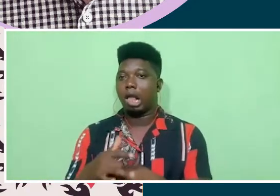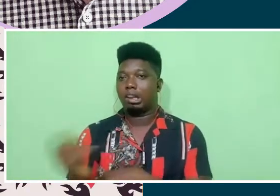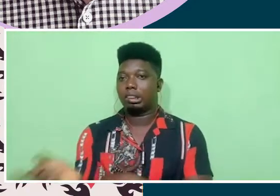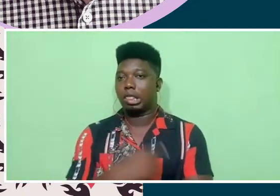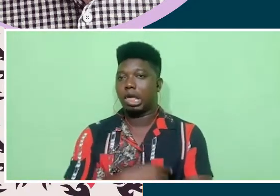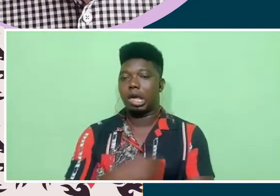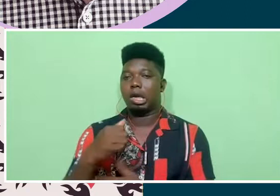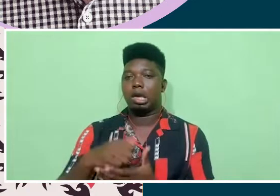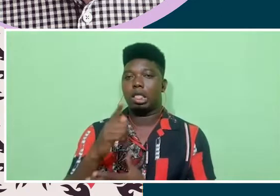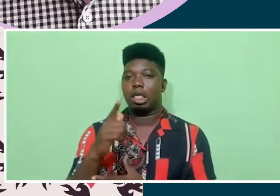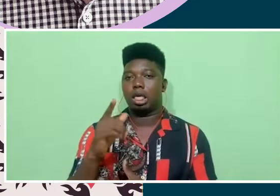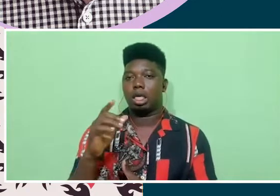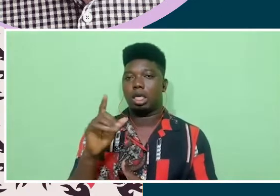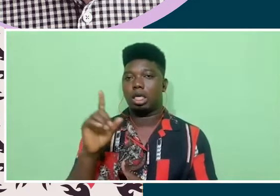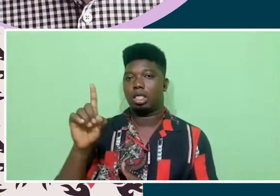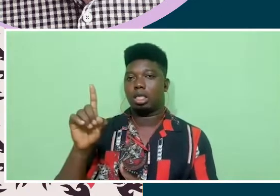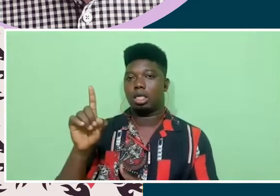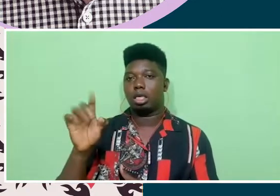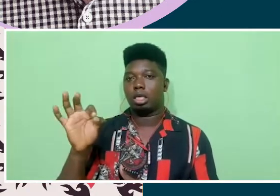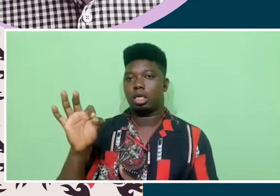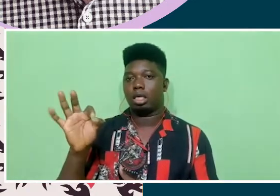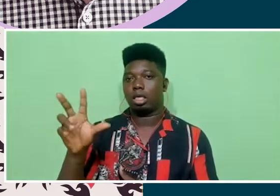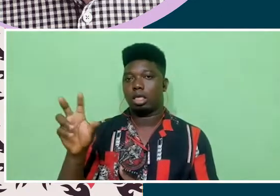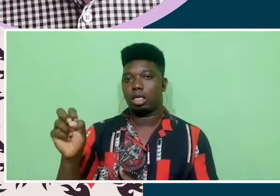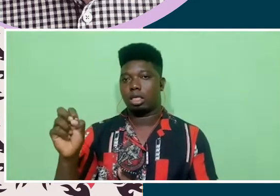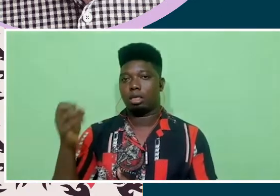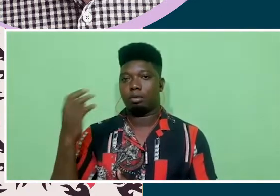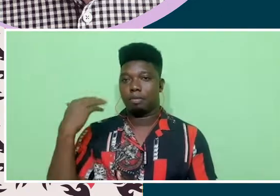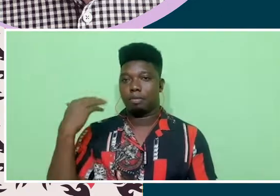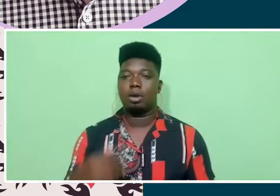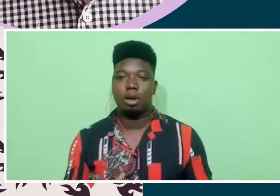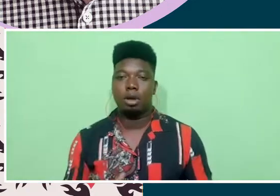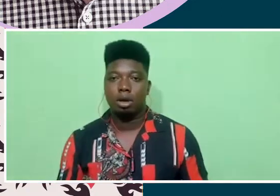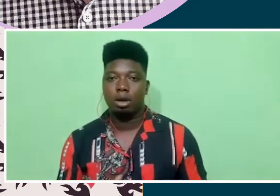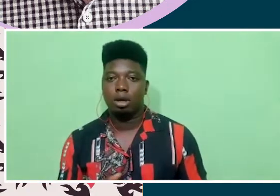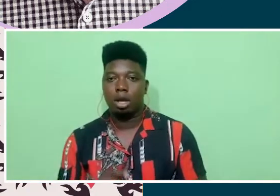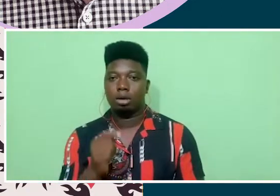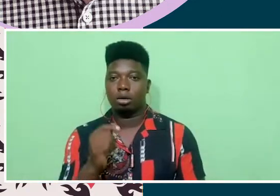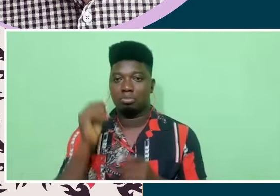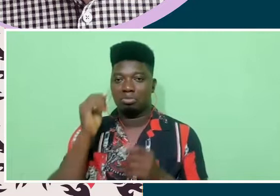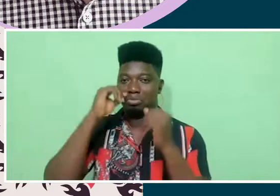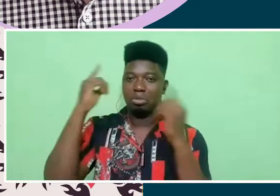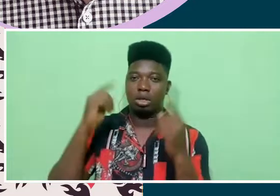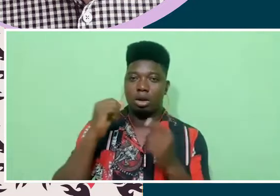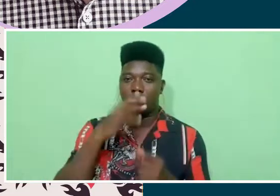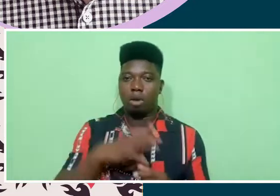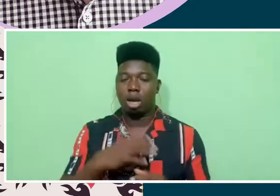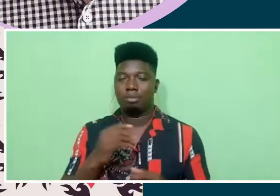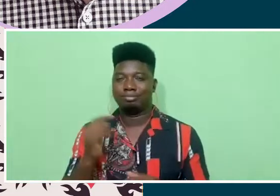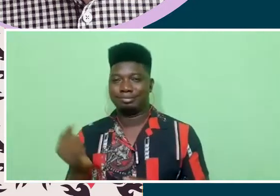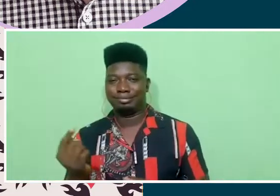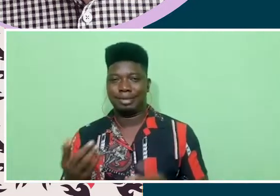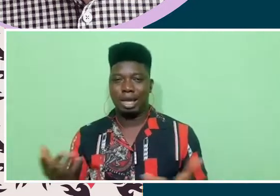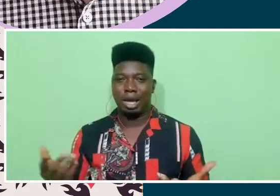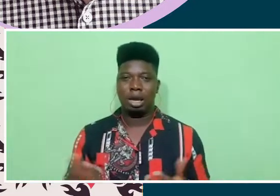etc. And every now and then you get a Wonder Woman or someone else, a female hero who comes through. But it's really been male dominated,